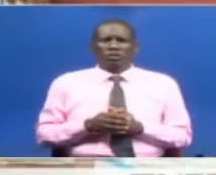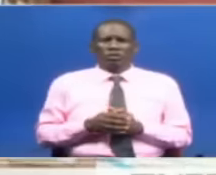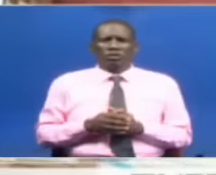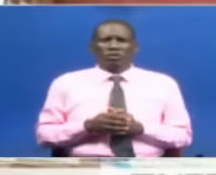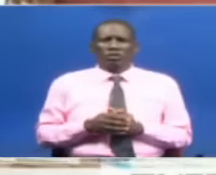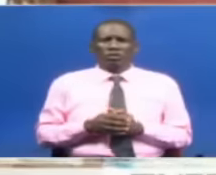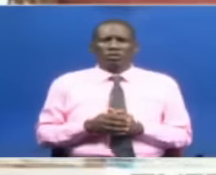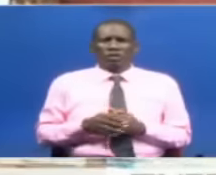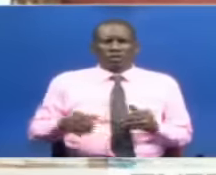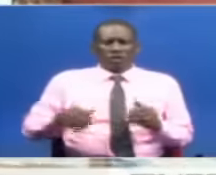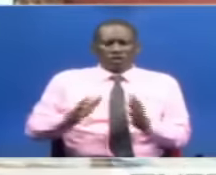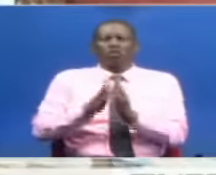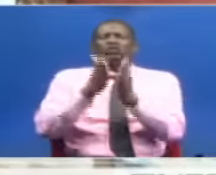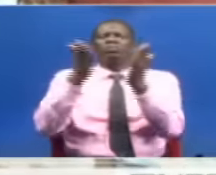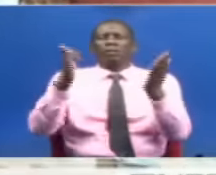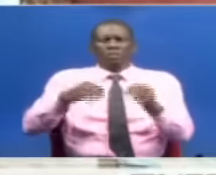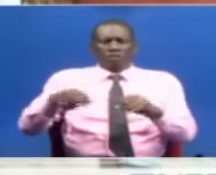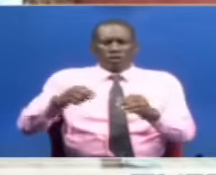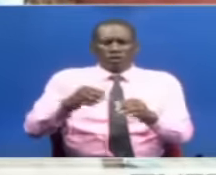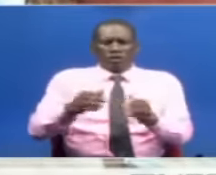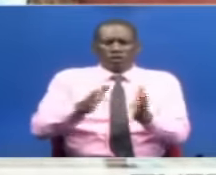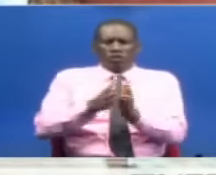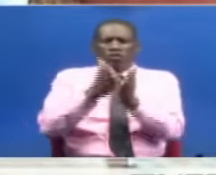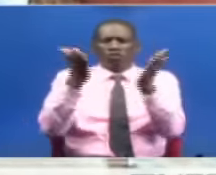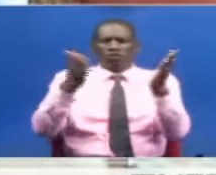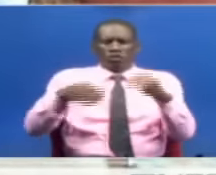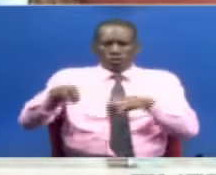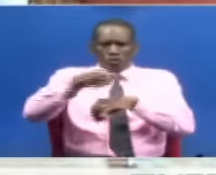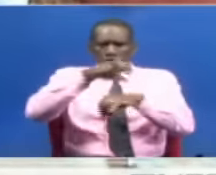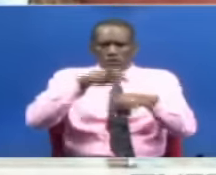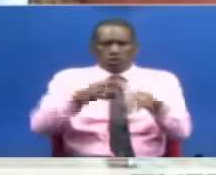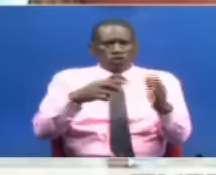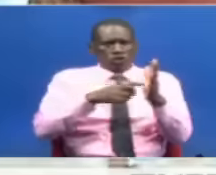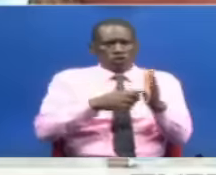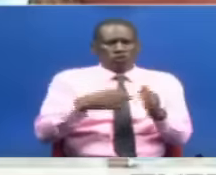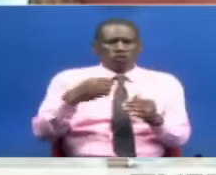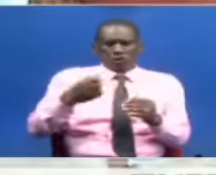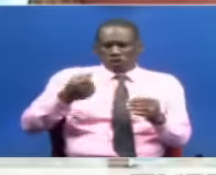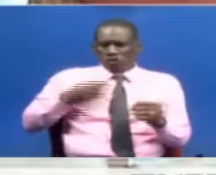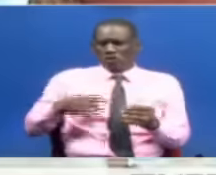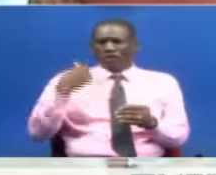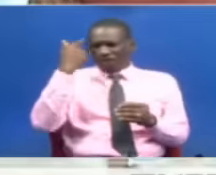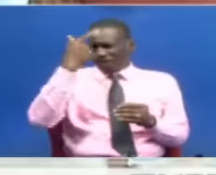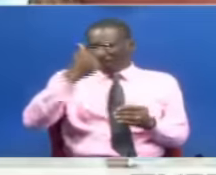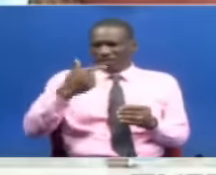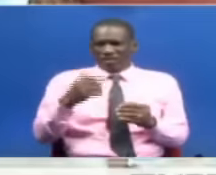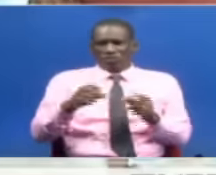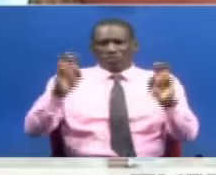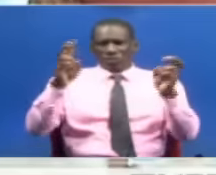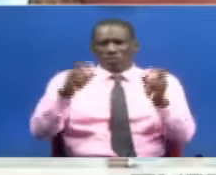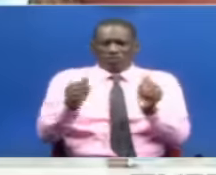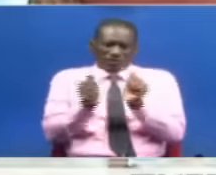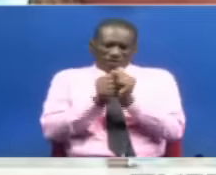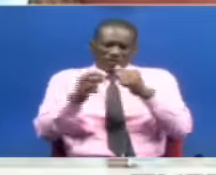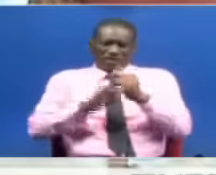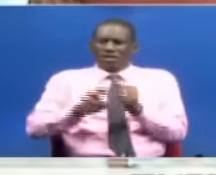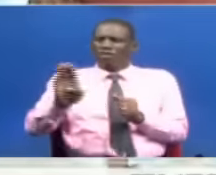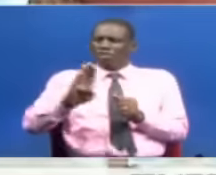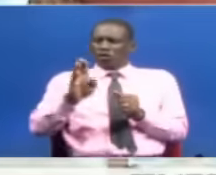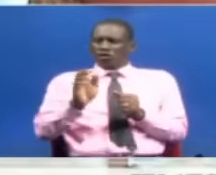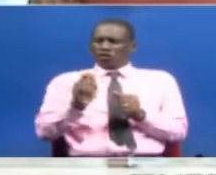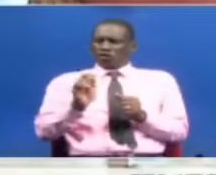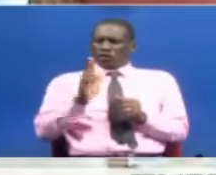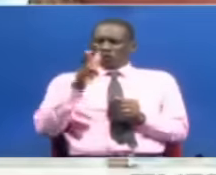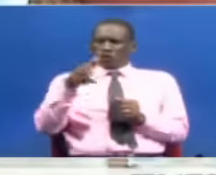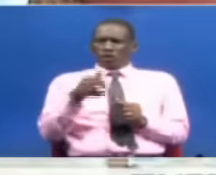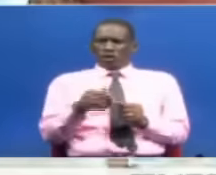The Daily Nation newspaper she holds displaying her daughter's face over the headline, "Face Behind 17 Billion Shillings Fuel,"